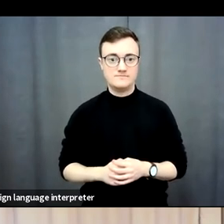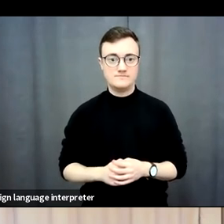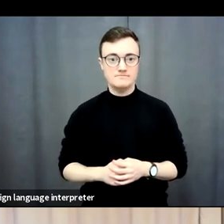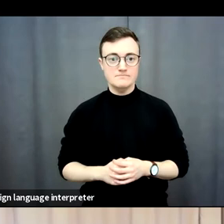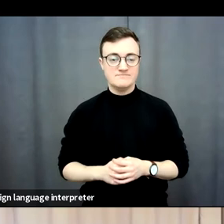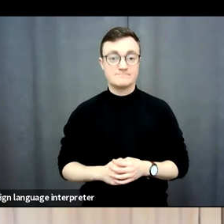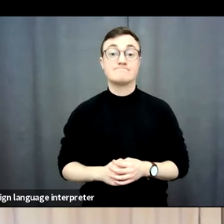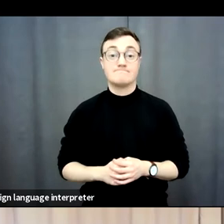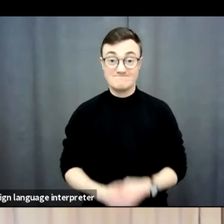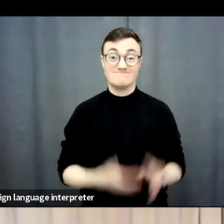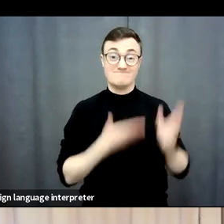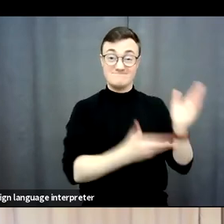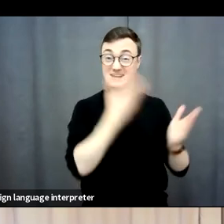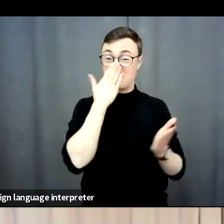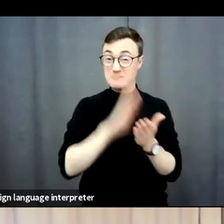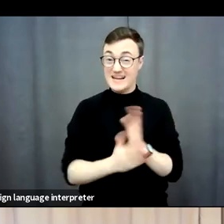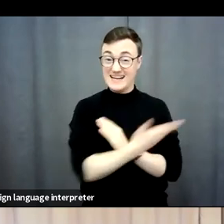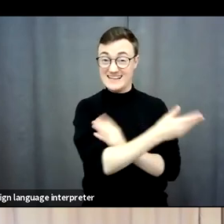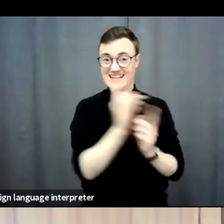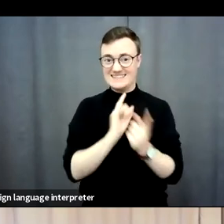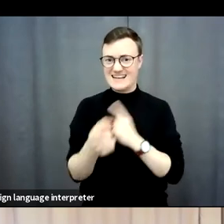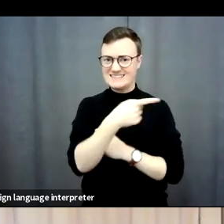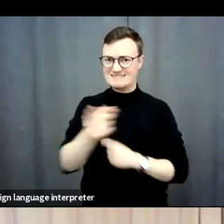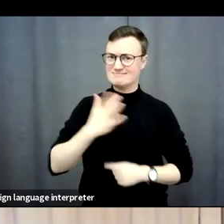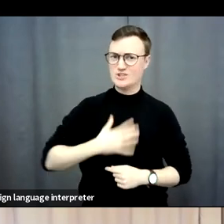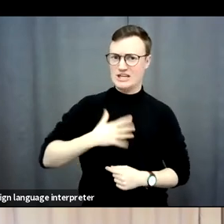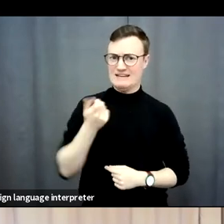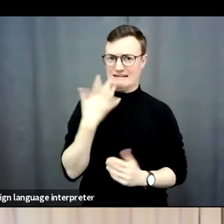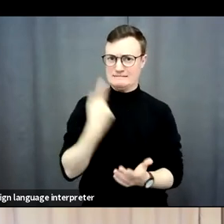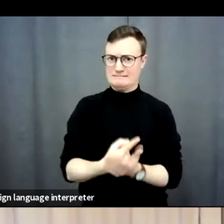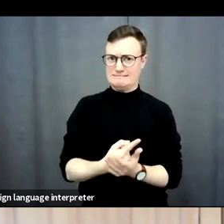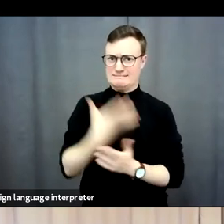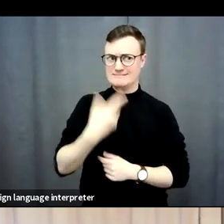this picture maybe you find a bit strange. Is this